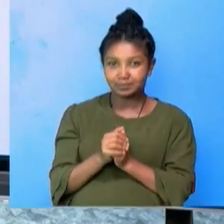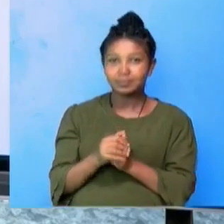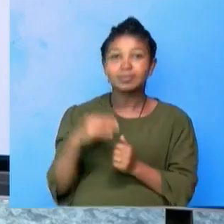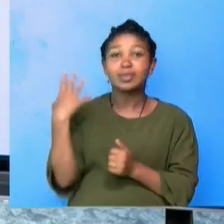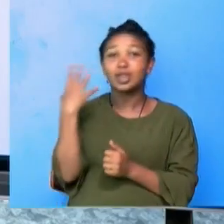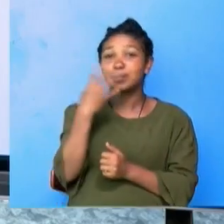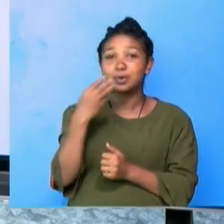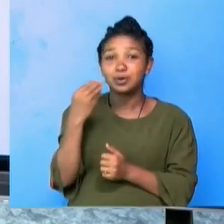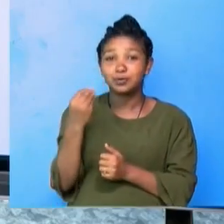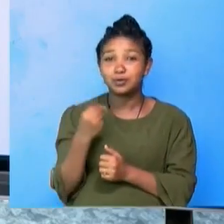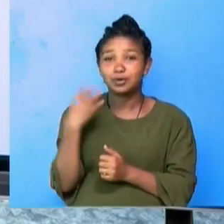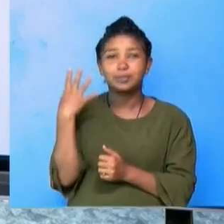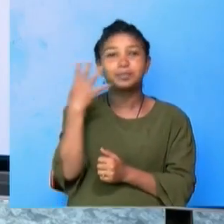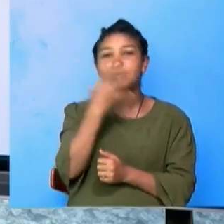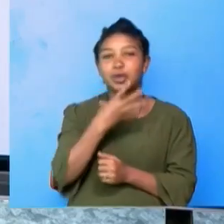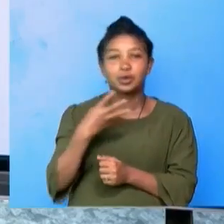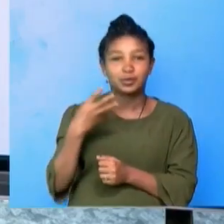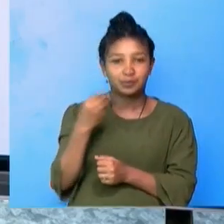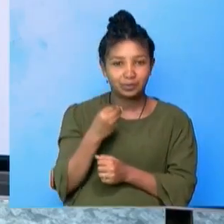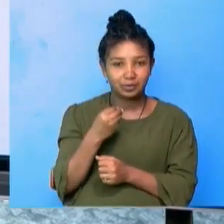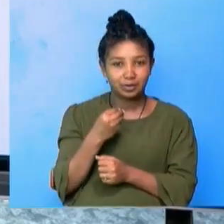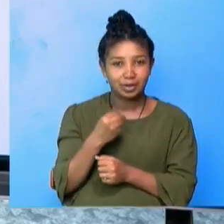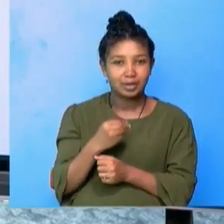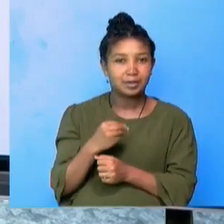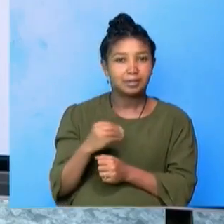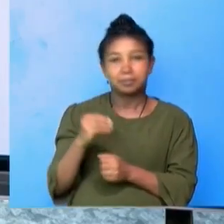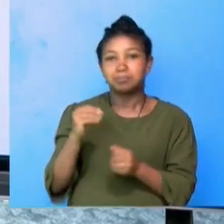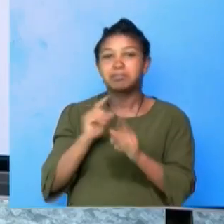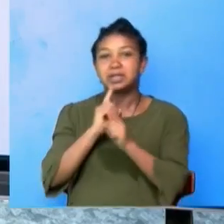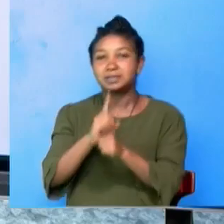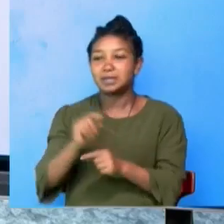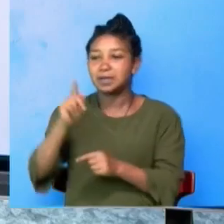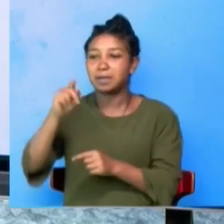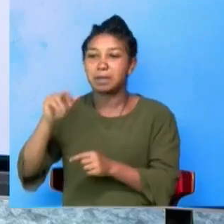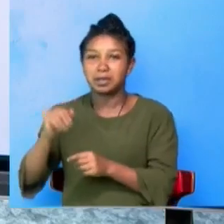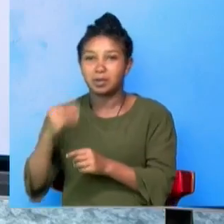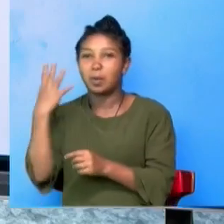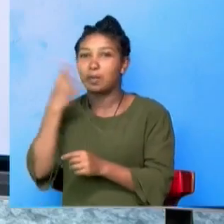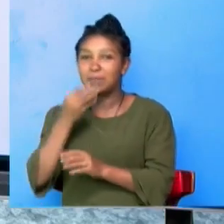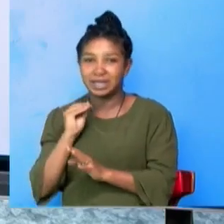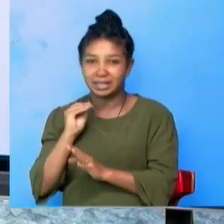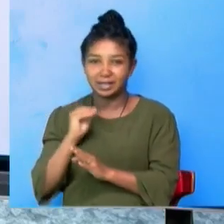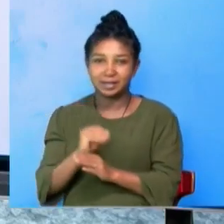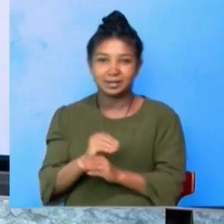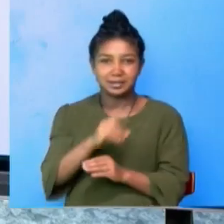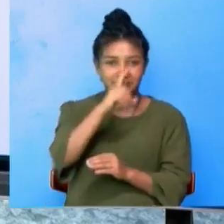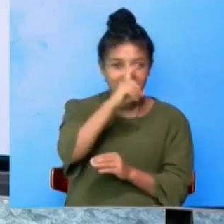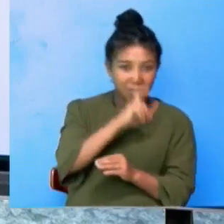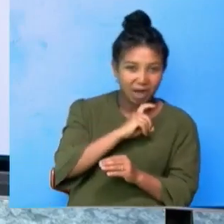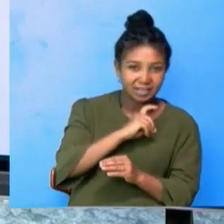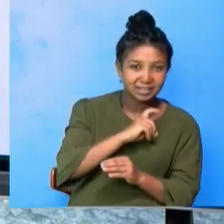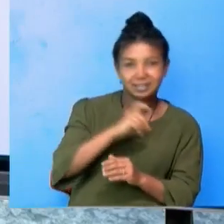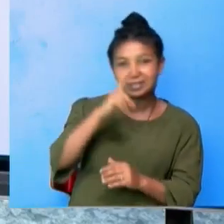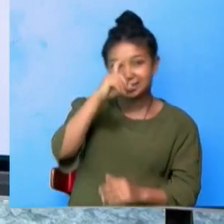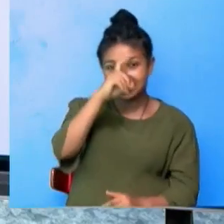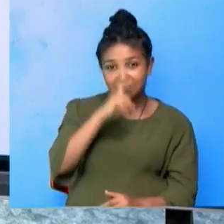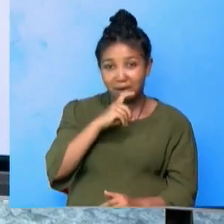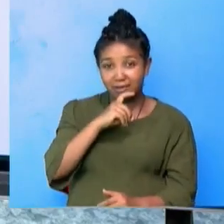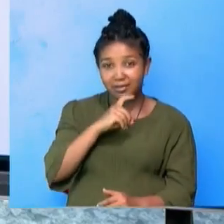Beautiful, beautiful, pretty, pretty, smart,